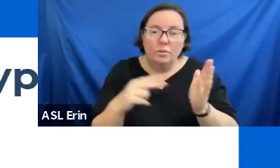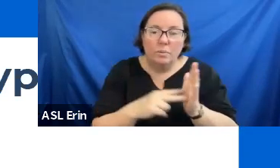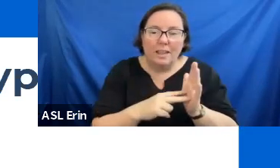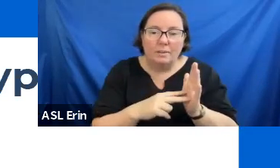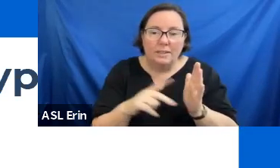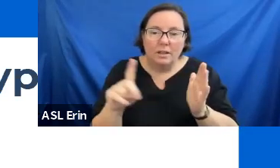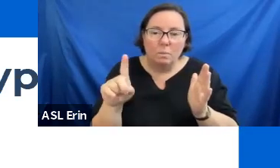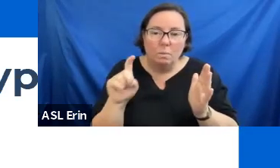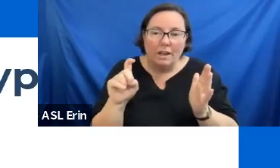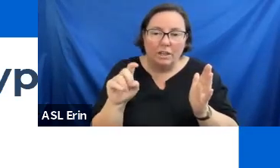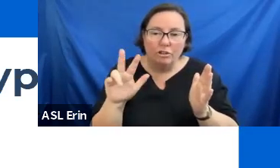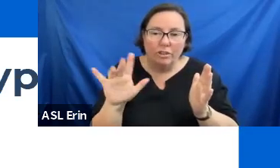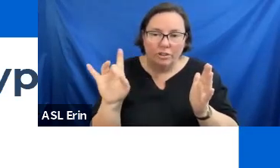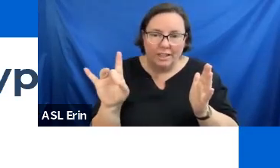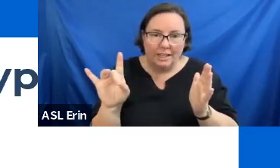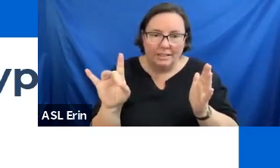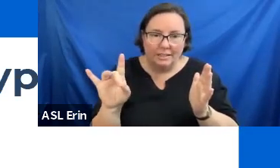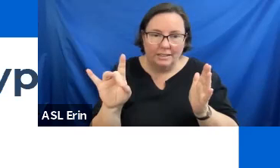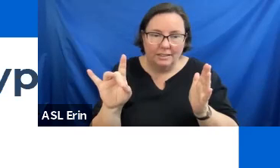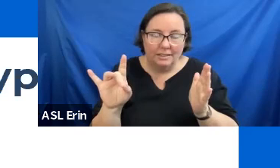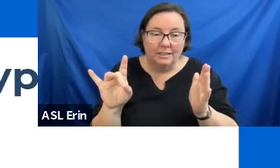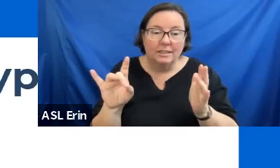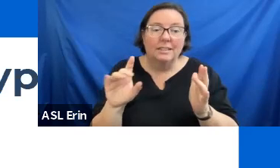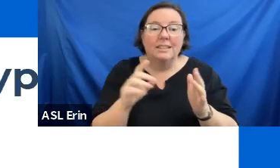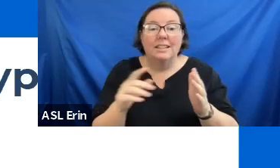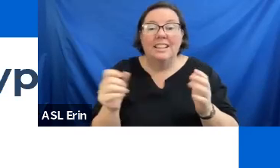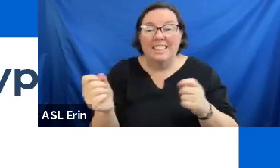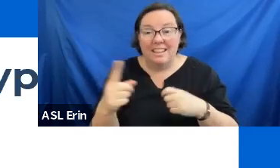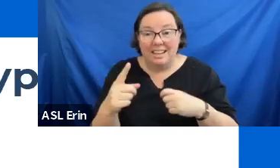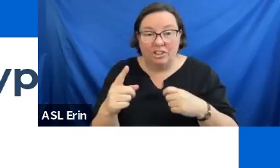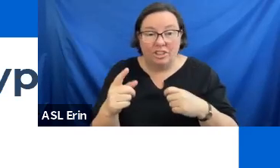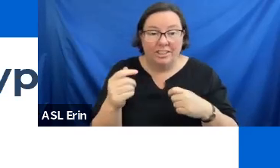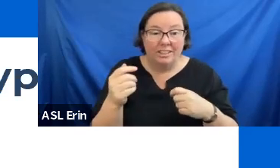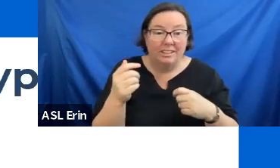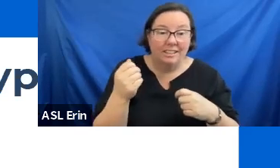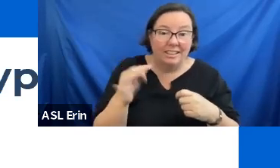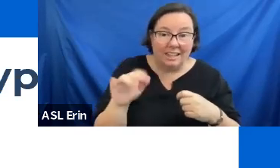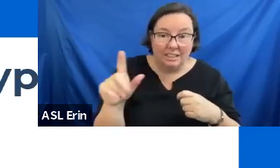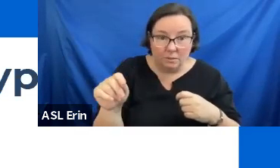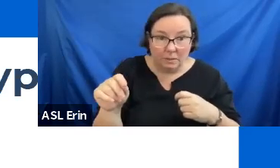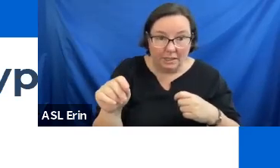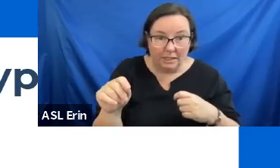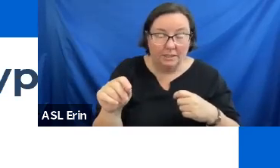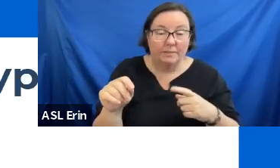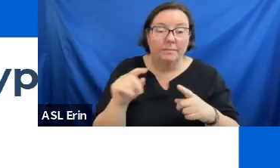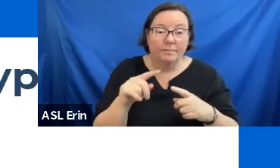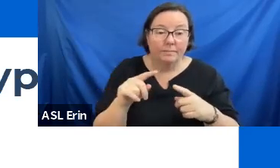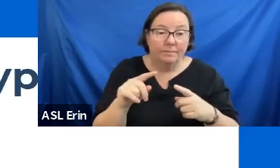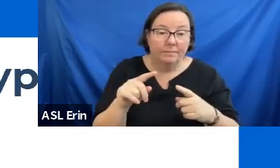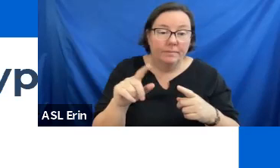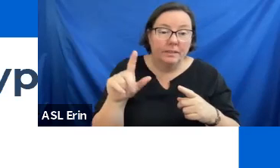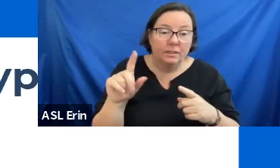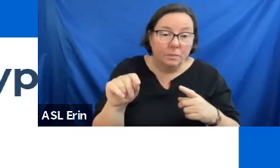2,138 applicants, and that went down in the following year and significantly up in the year after in 2020